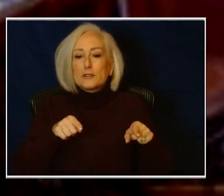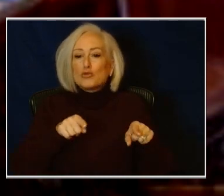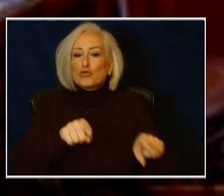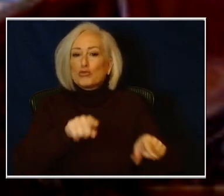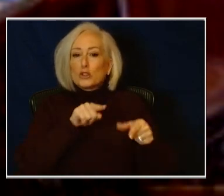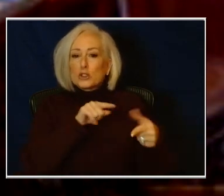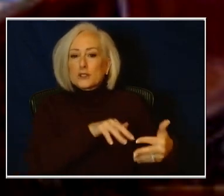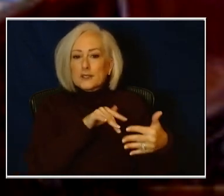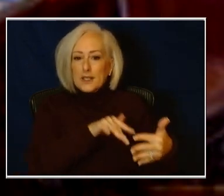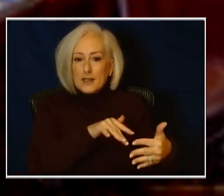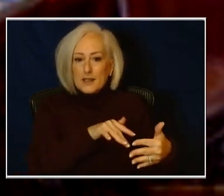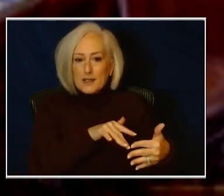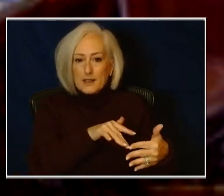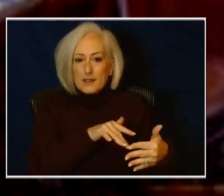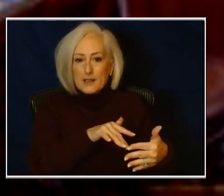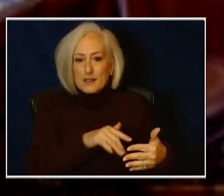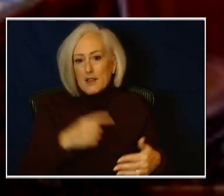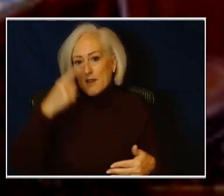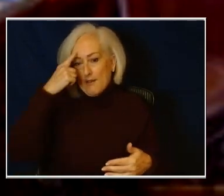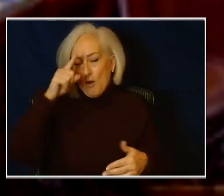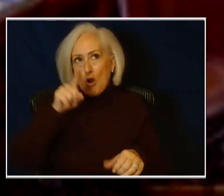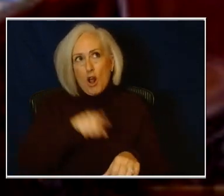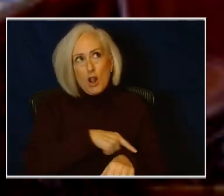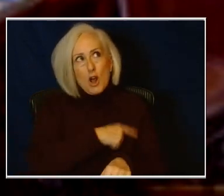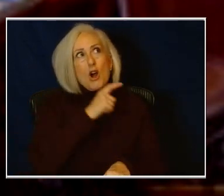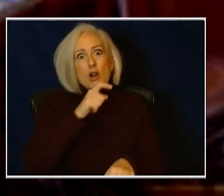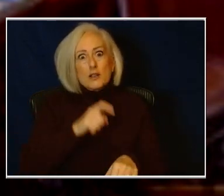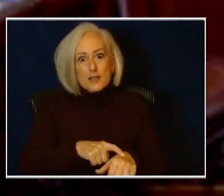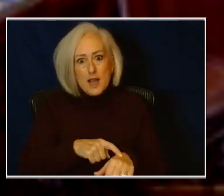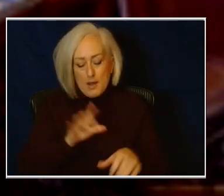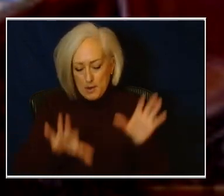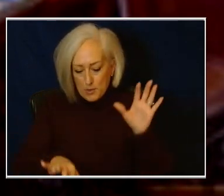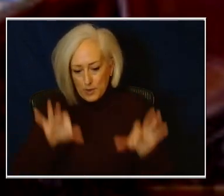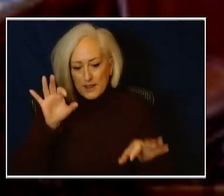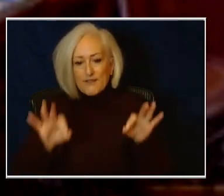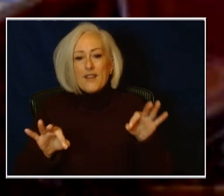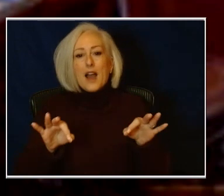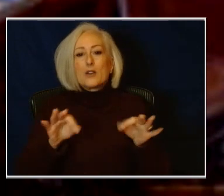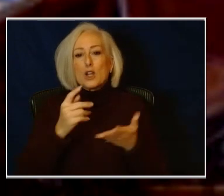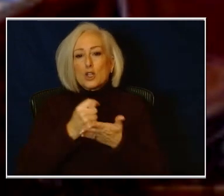And for the longest time, we were able to find treatments that actually